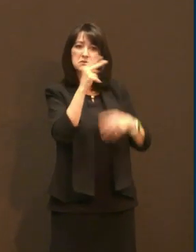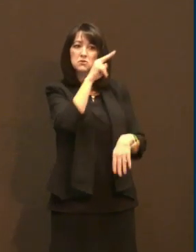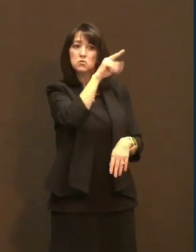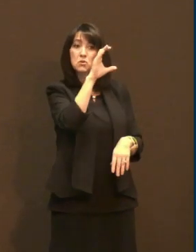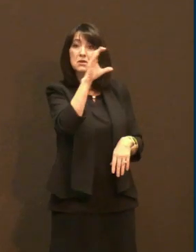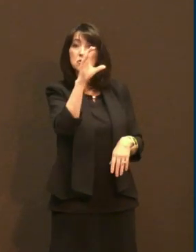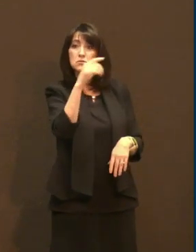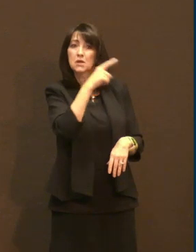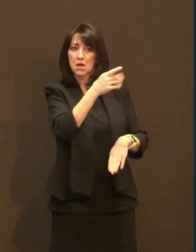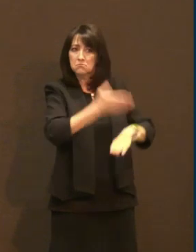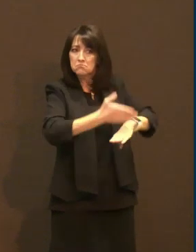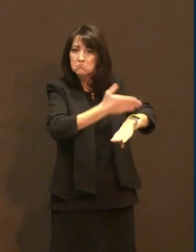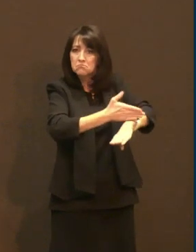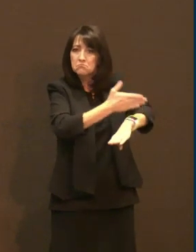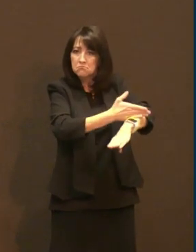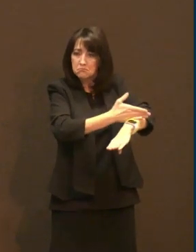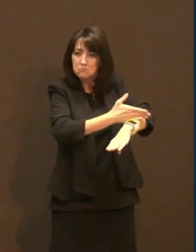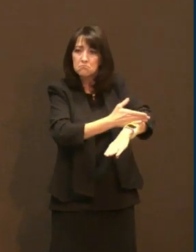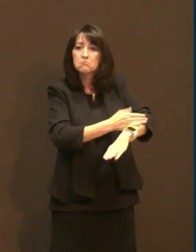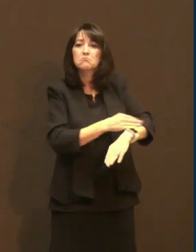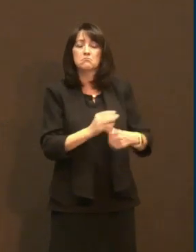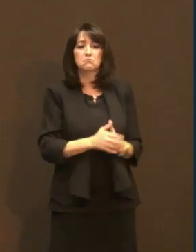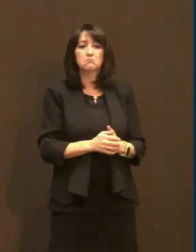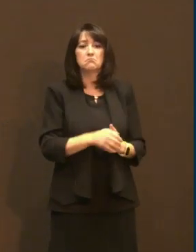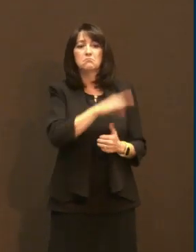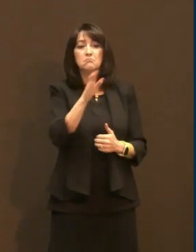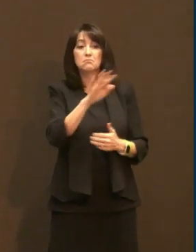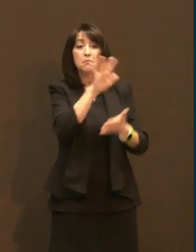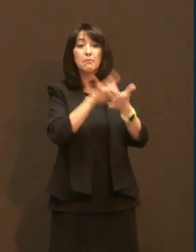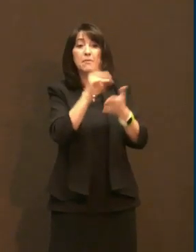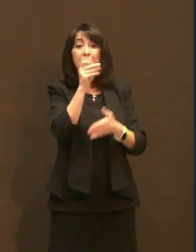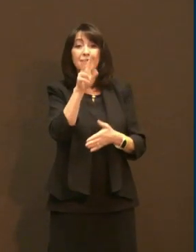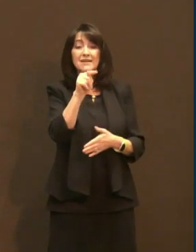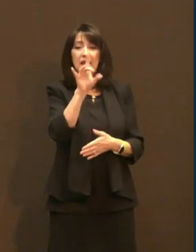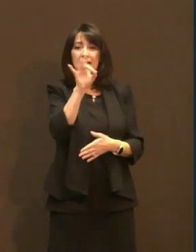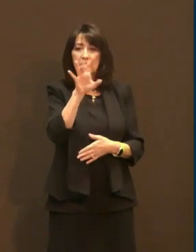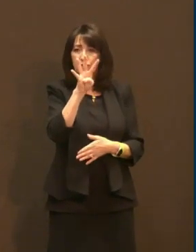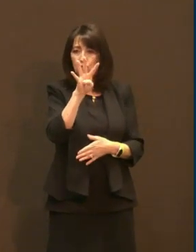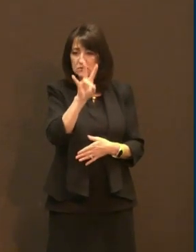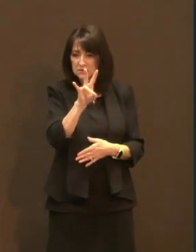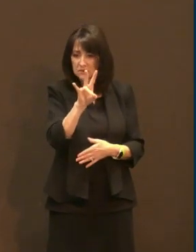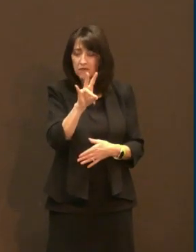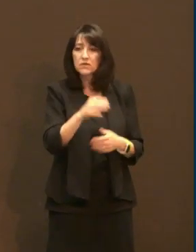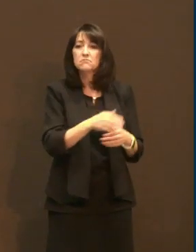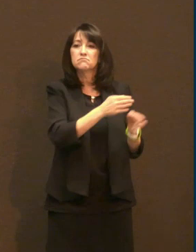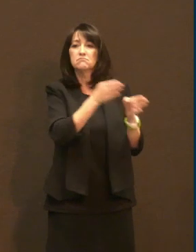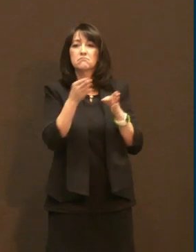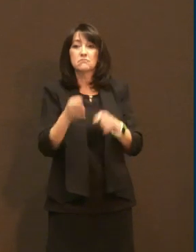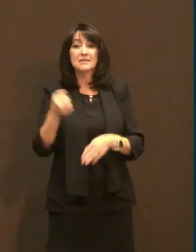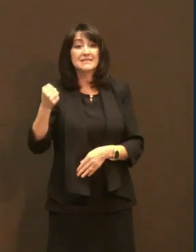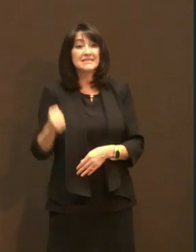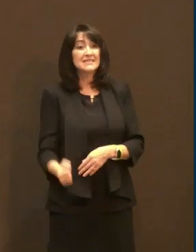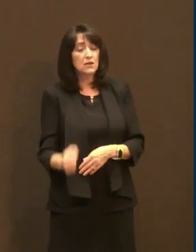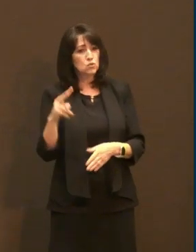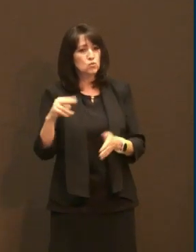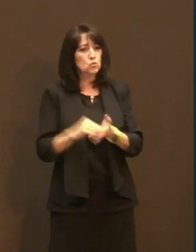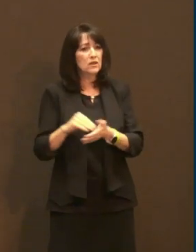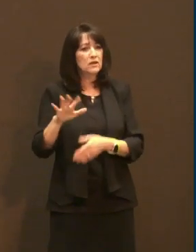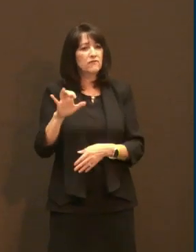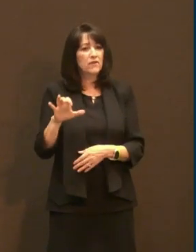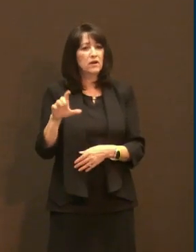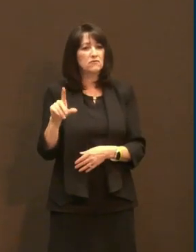at 847 and fairly flat. And here's where, again, the spike is